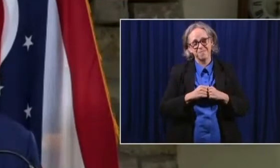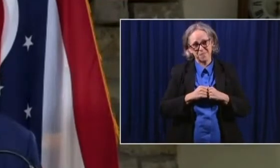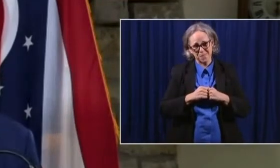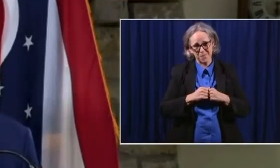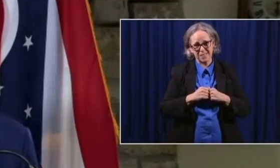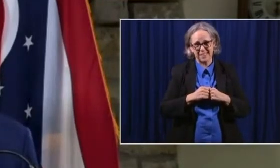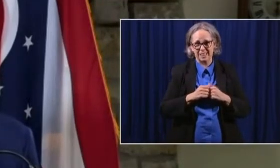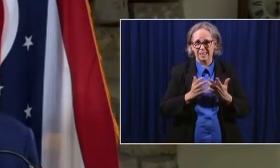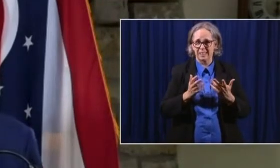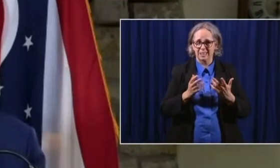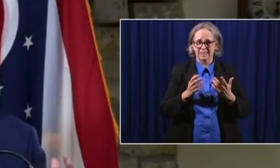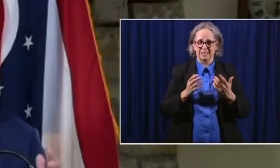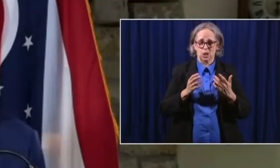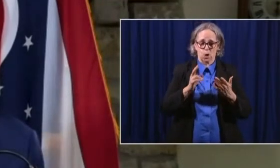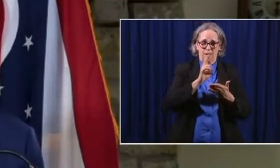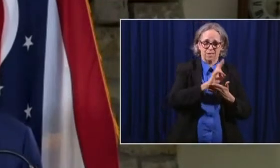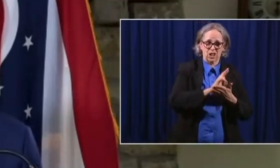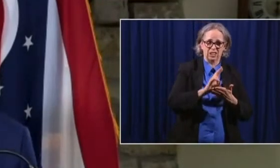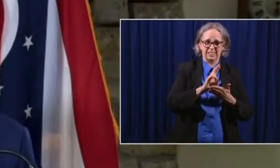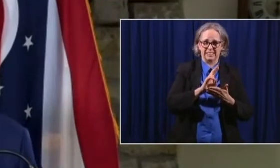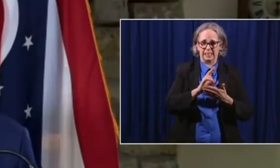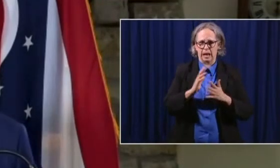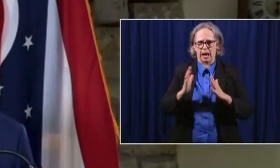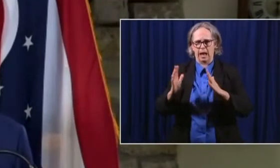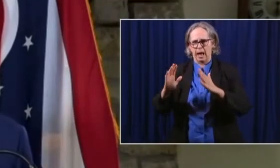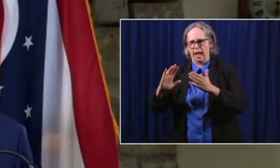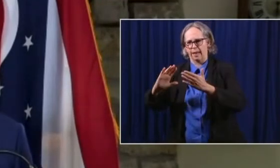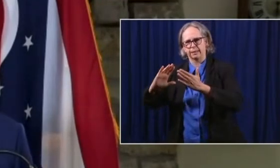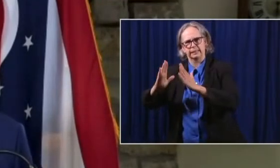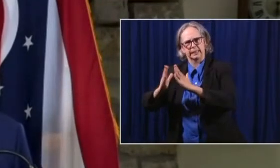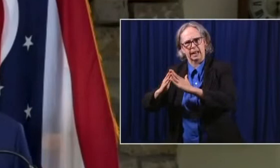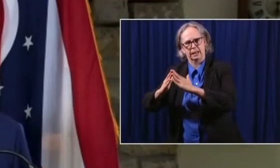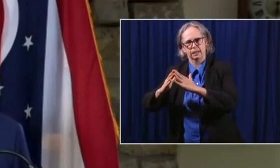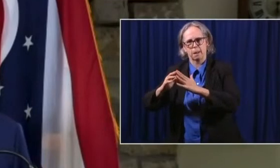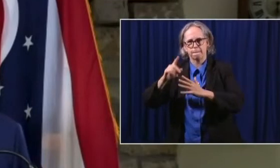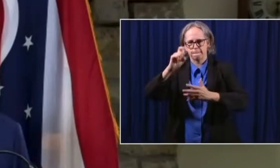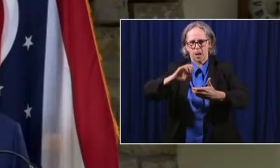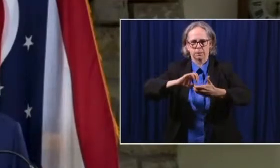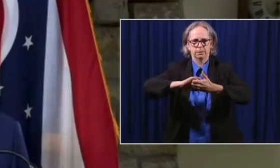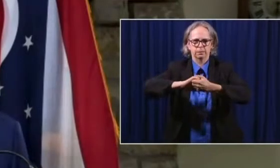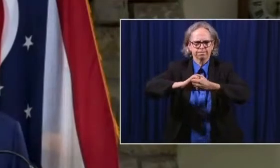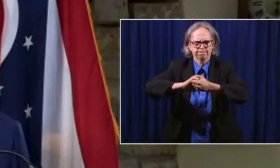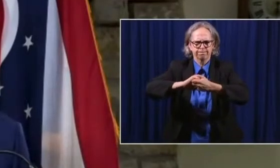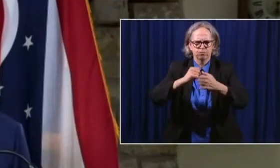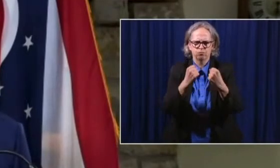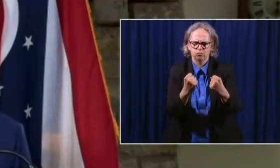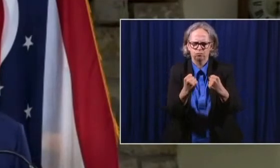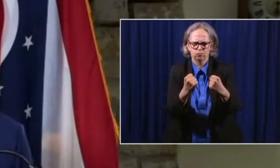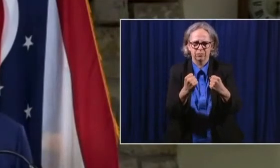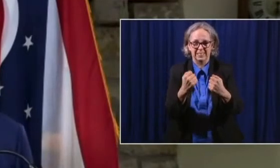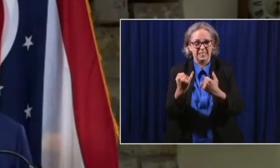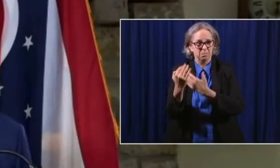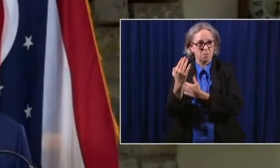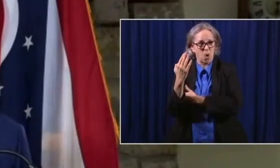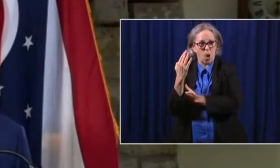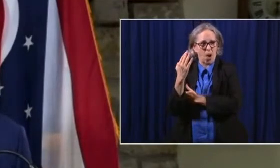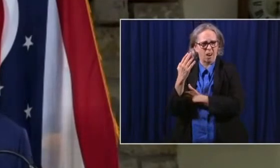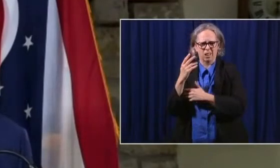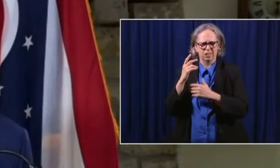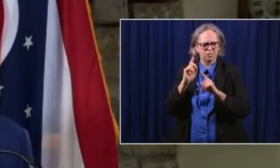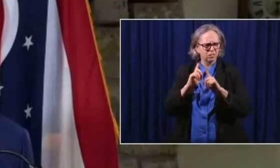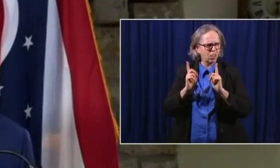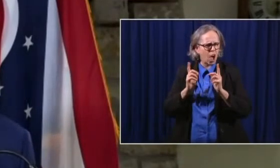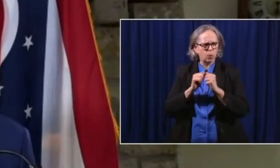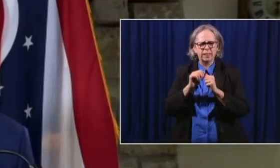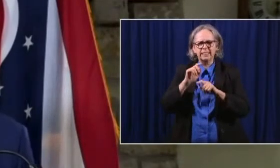the university. So that local community, talked with a number of the mayors this morning, in fact, but that close relationship